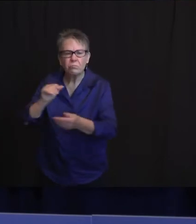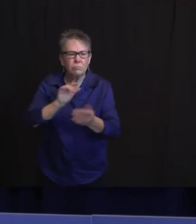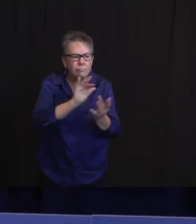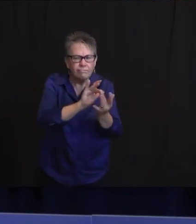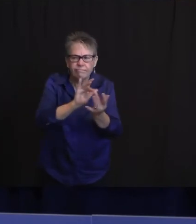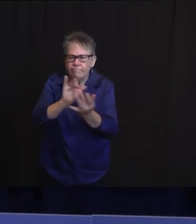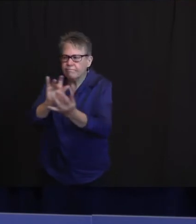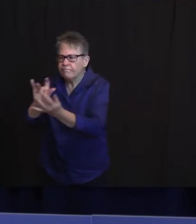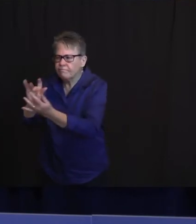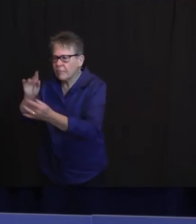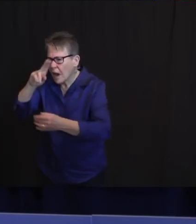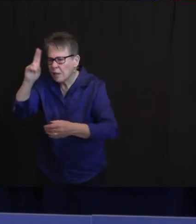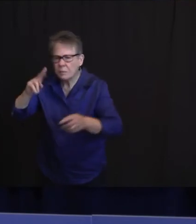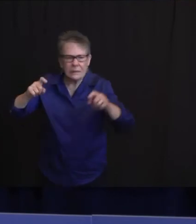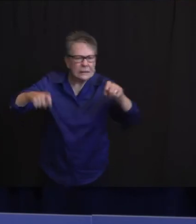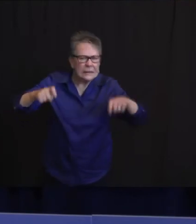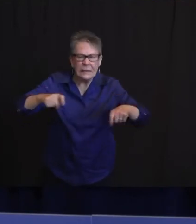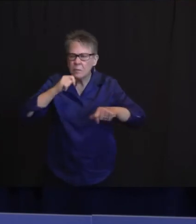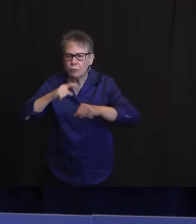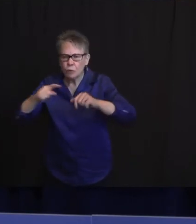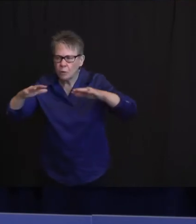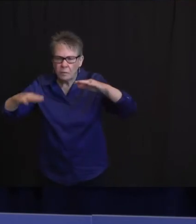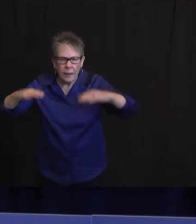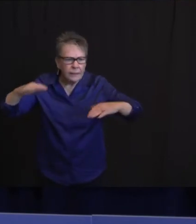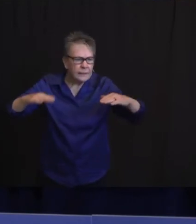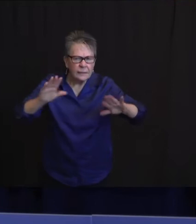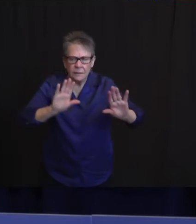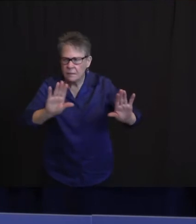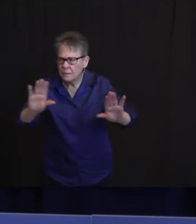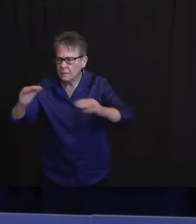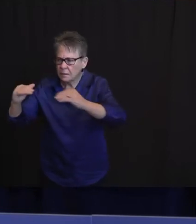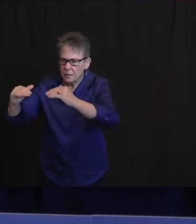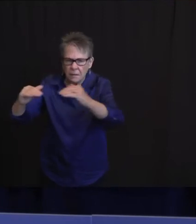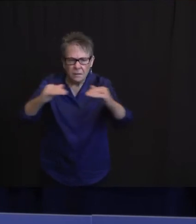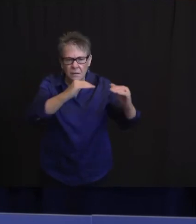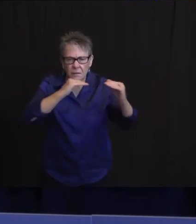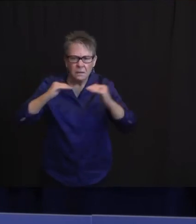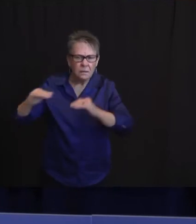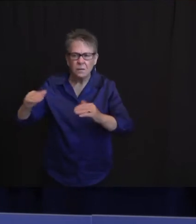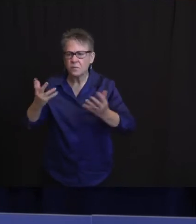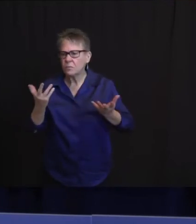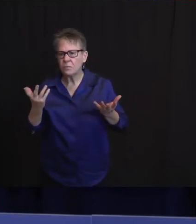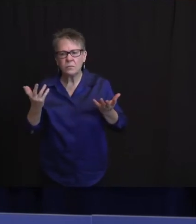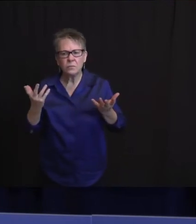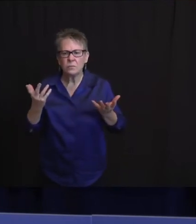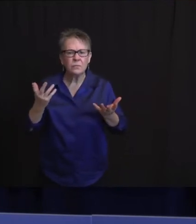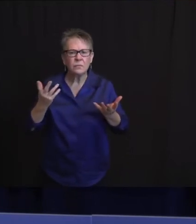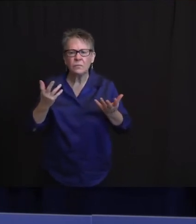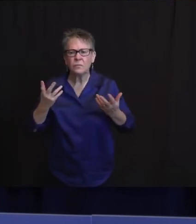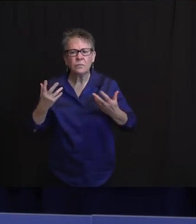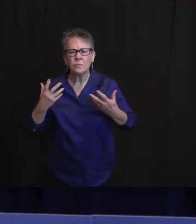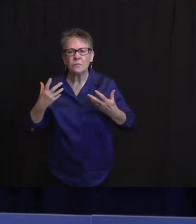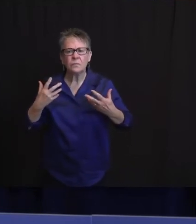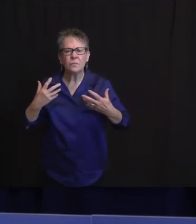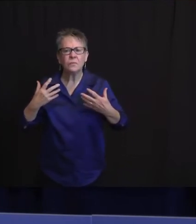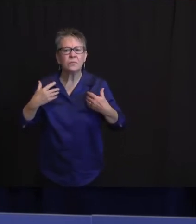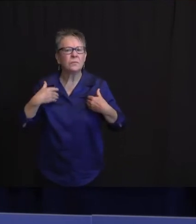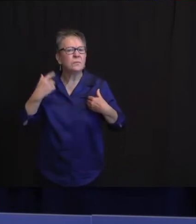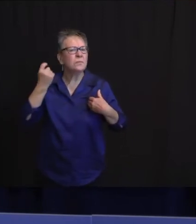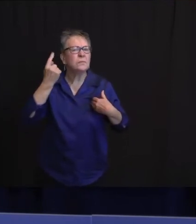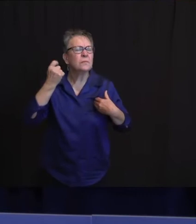make sure that, within 24, 48 hours, that no vaccines are left on the shelf, that every vaccine is